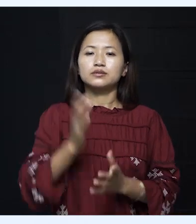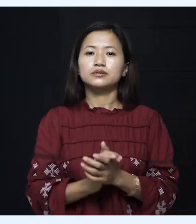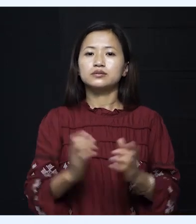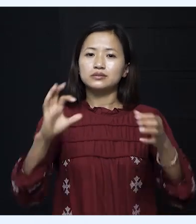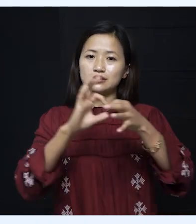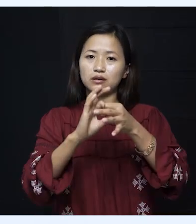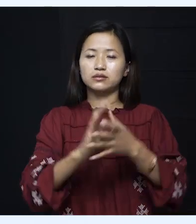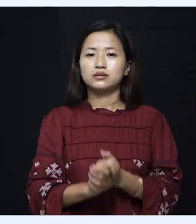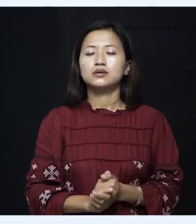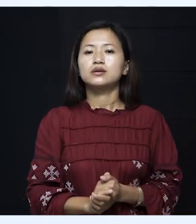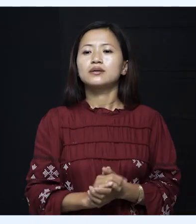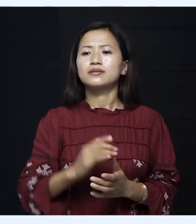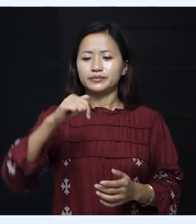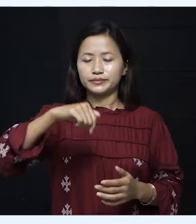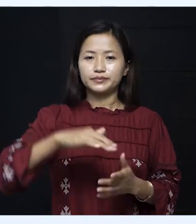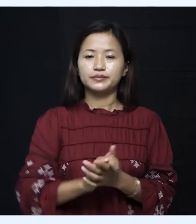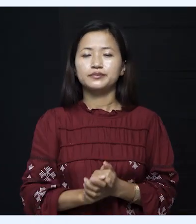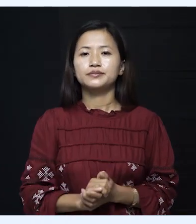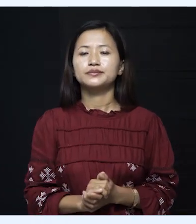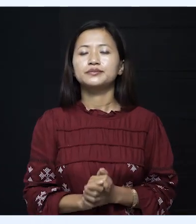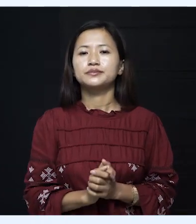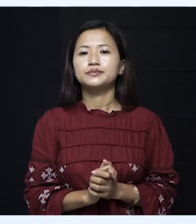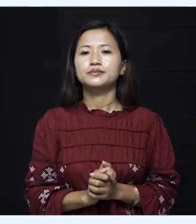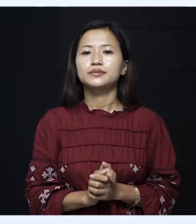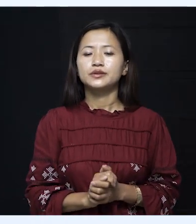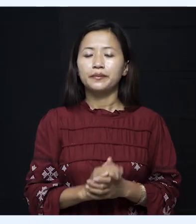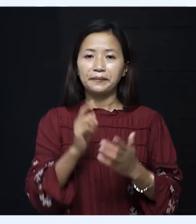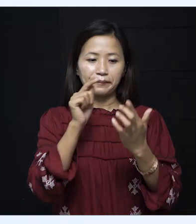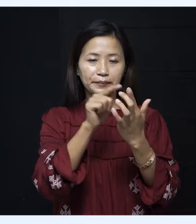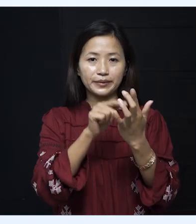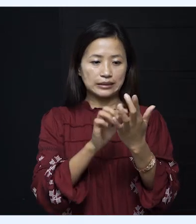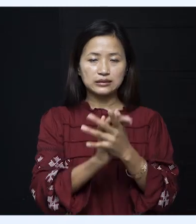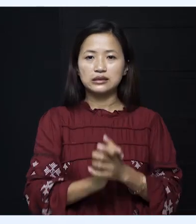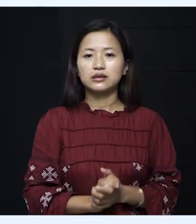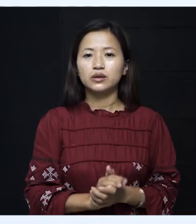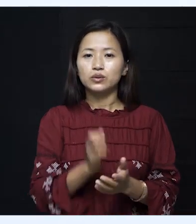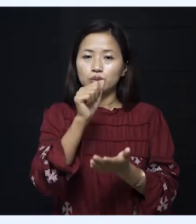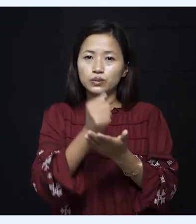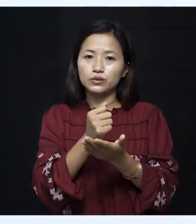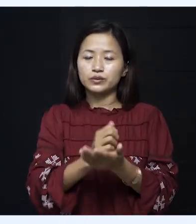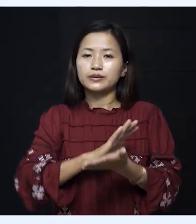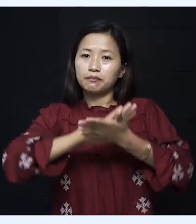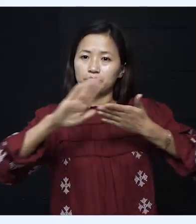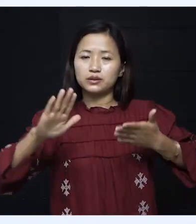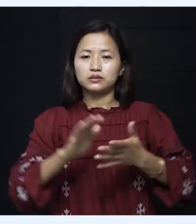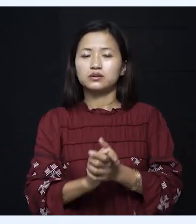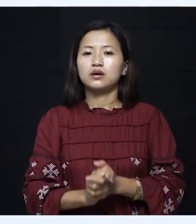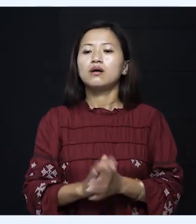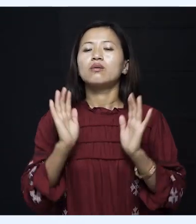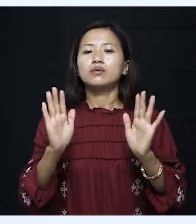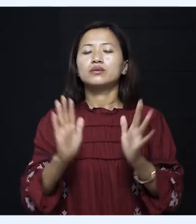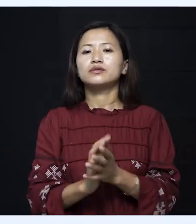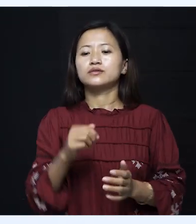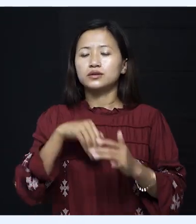a connection, linkage from the present, in fact, from the present, predicting that it would be completed. So that's what we have